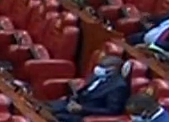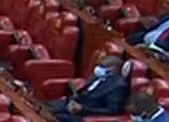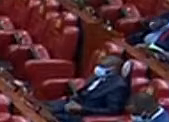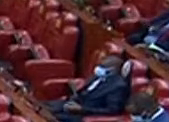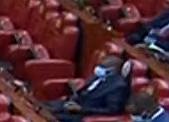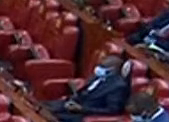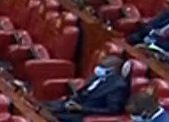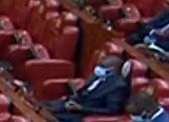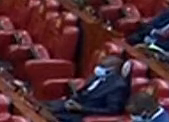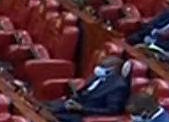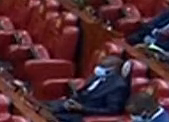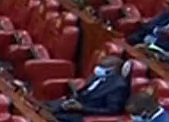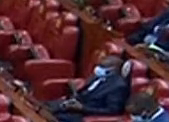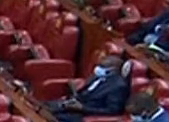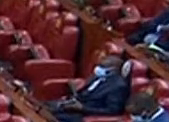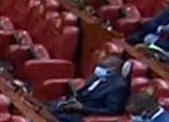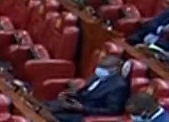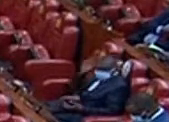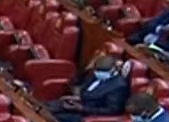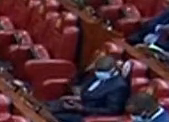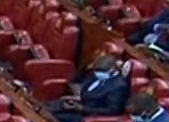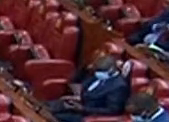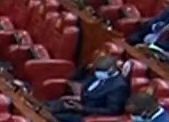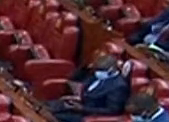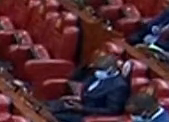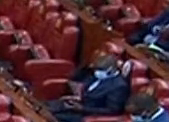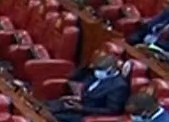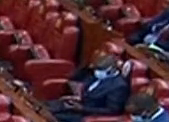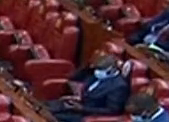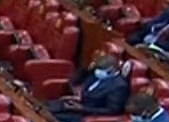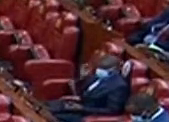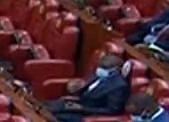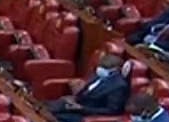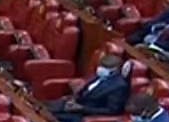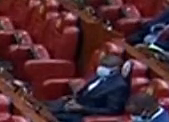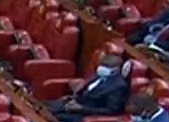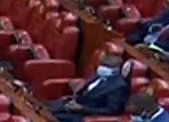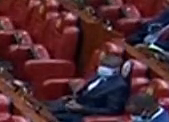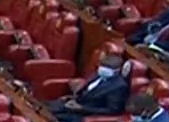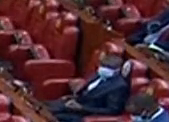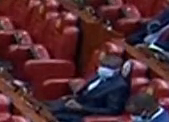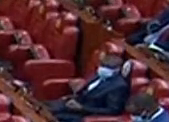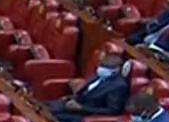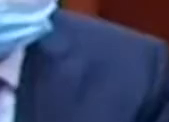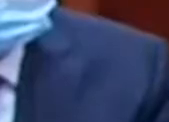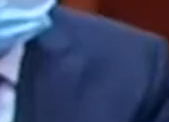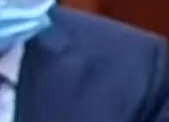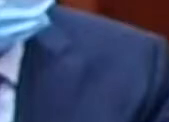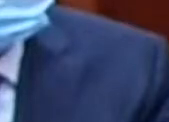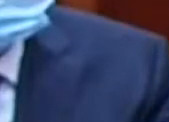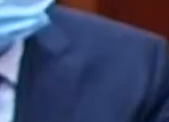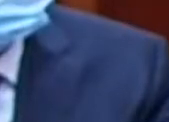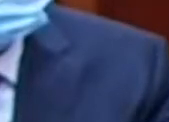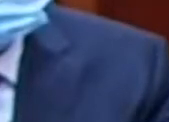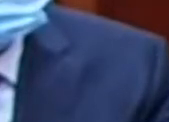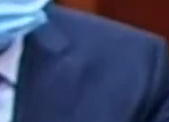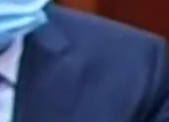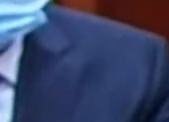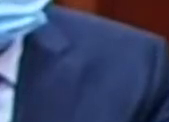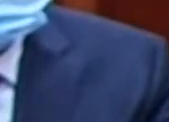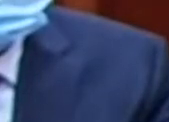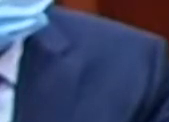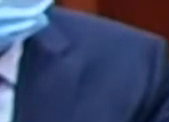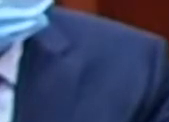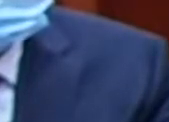elected MPs from Bungoma County with 9 constituencies. Mr. Speaker, you've heard everybody